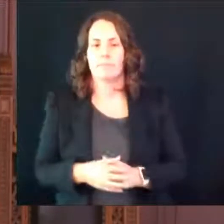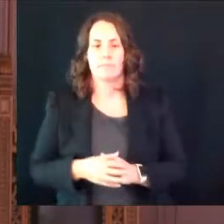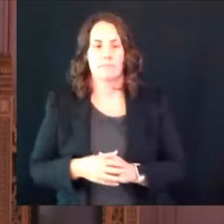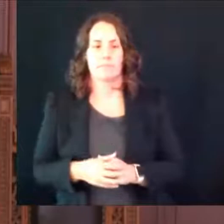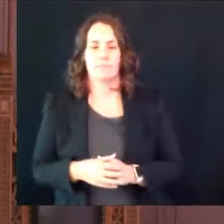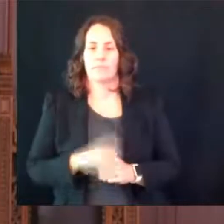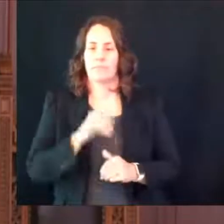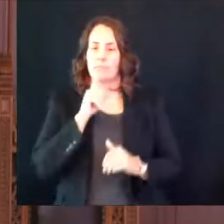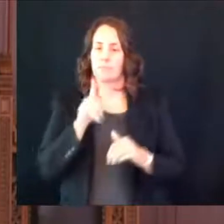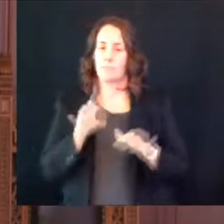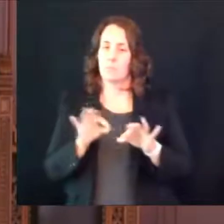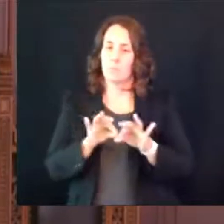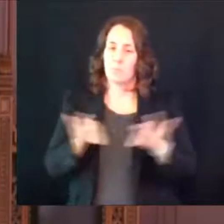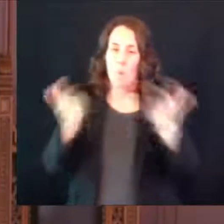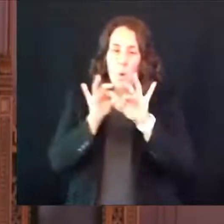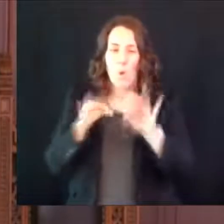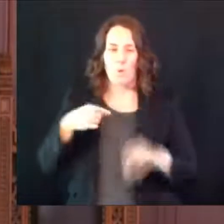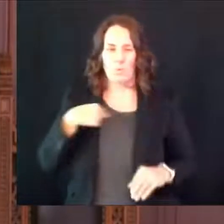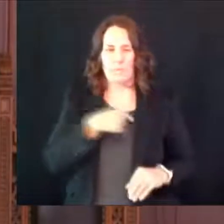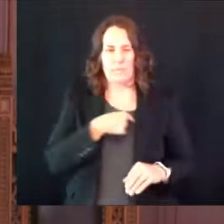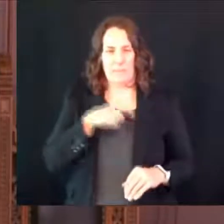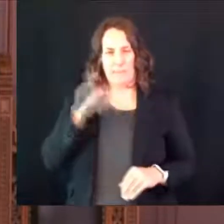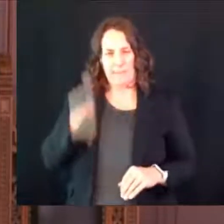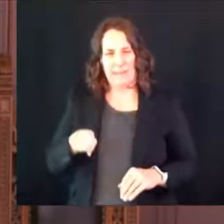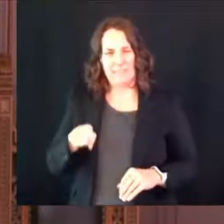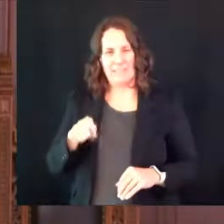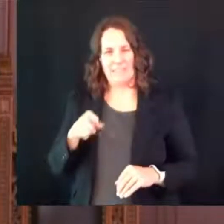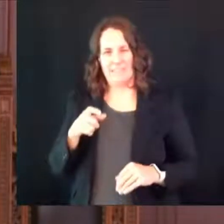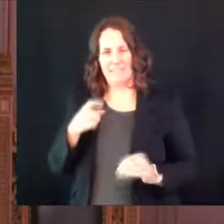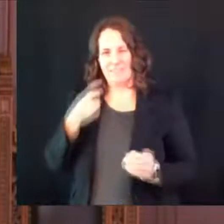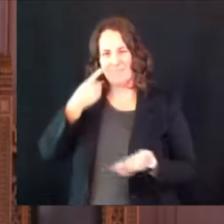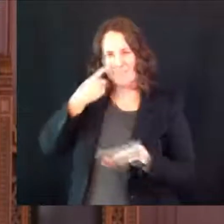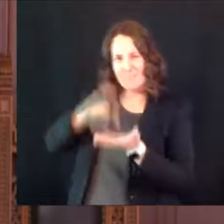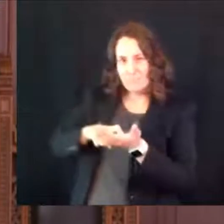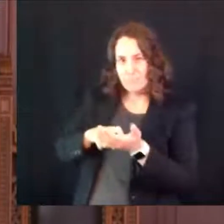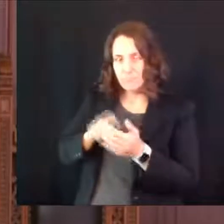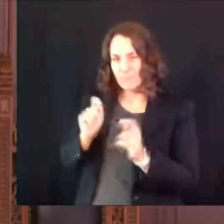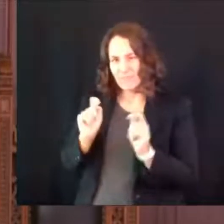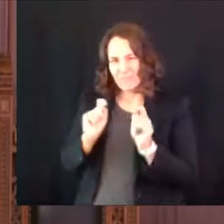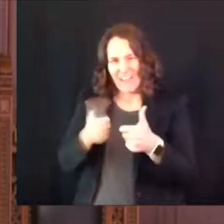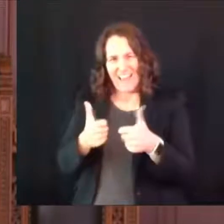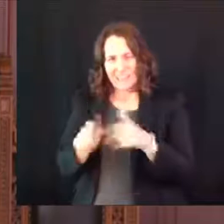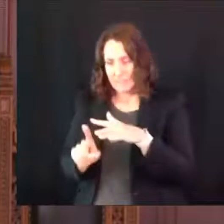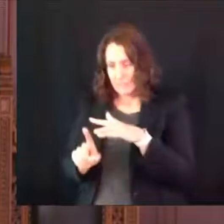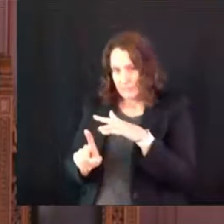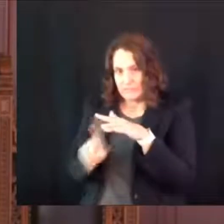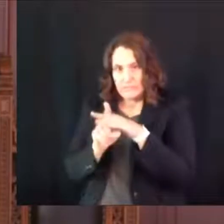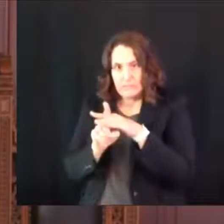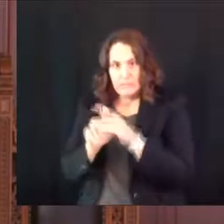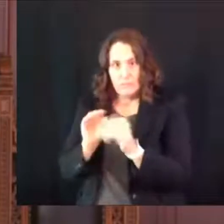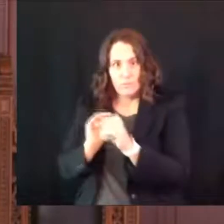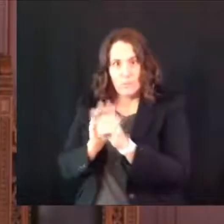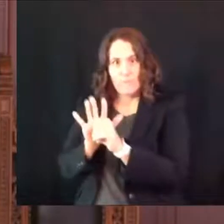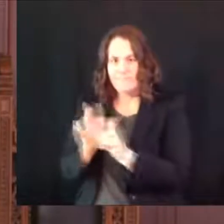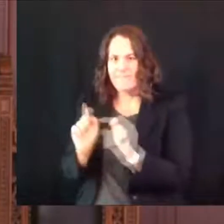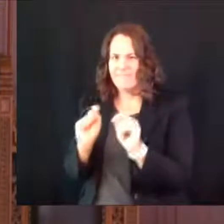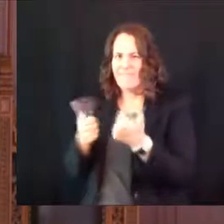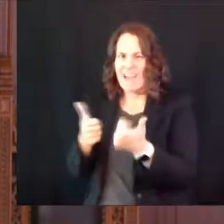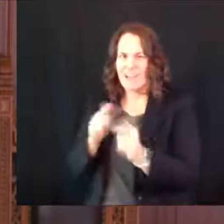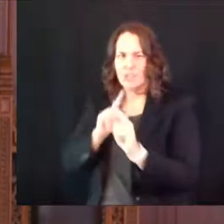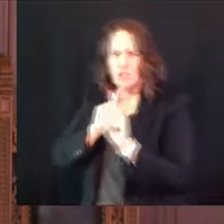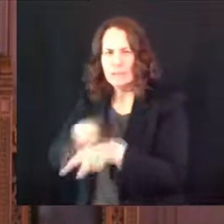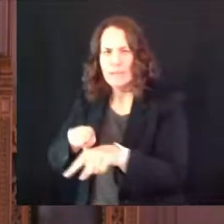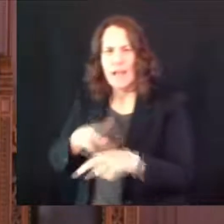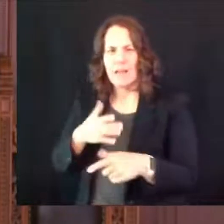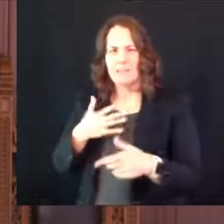of it. I can't remember the exact number, but it's tens of thousands of tests have already been given to